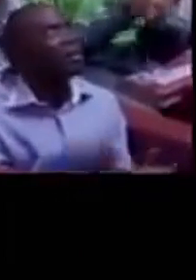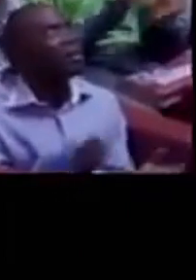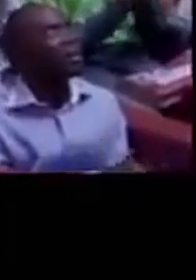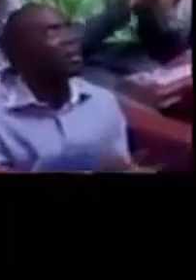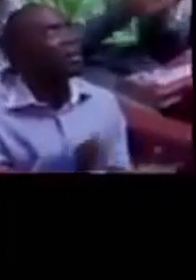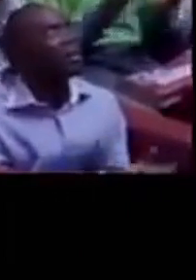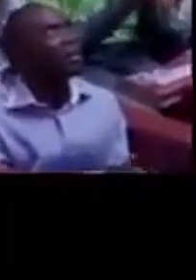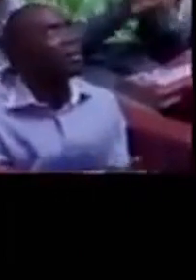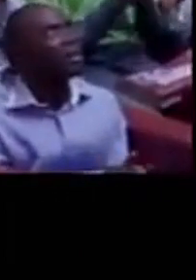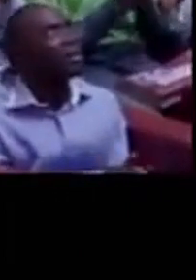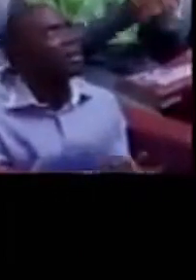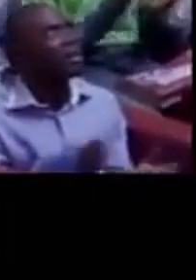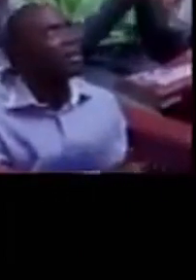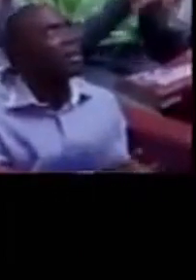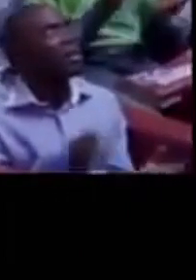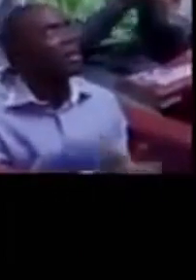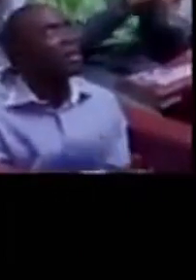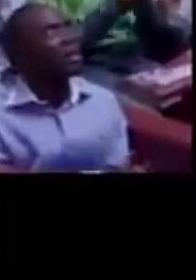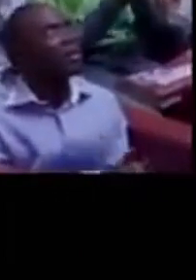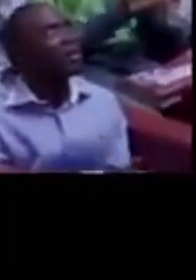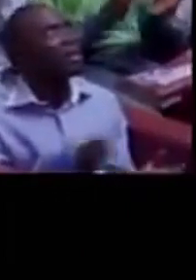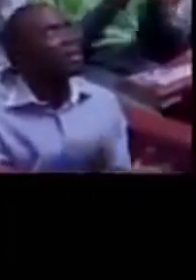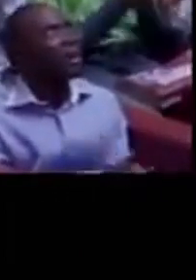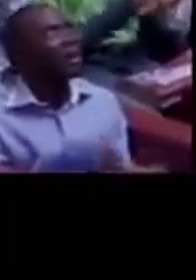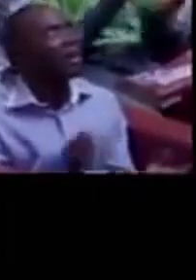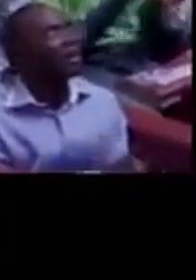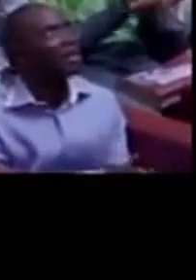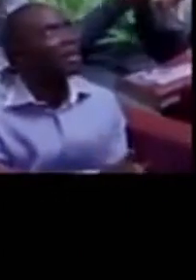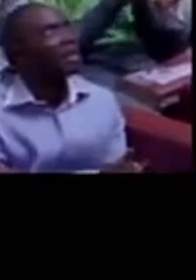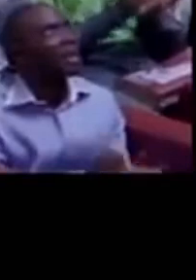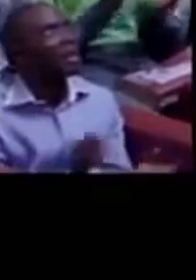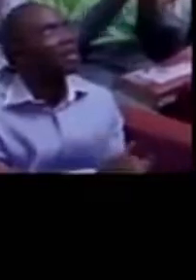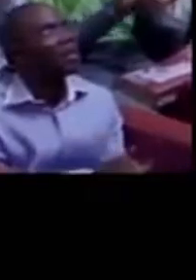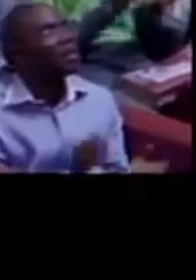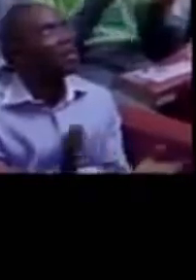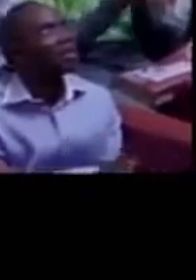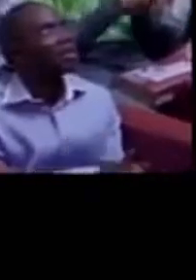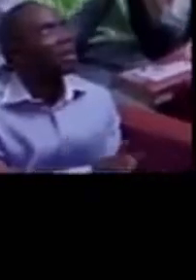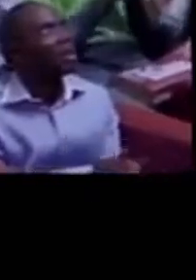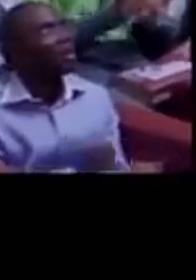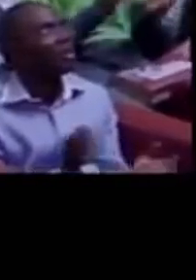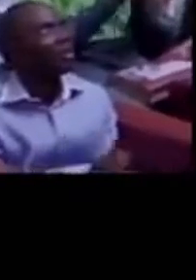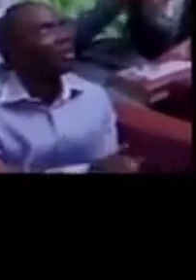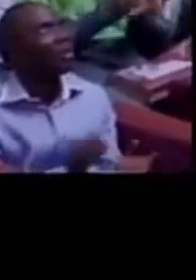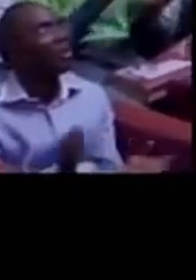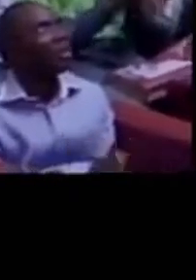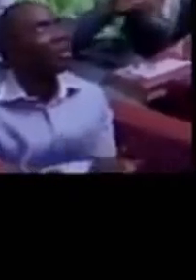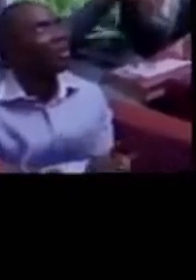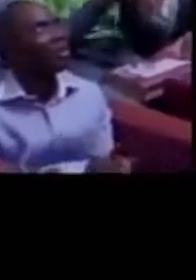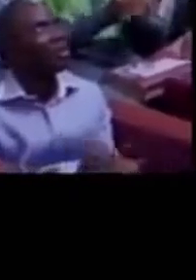keep me burning, keep me burning till the close of the,